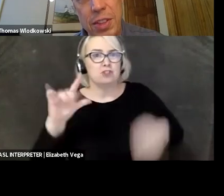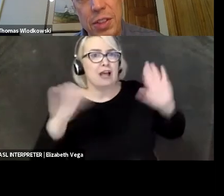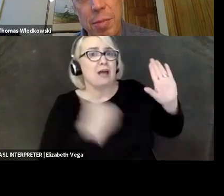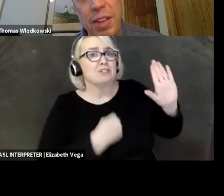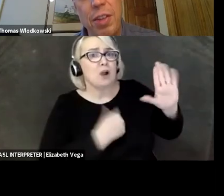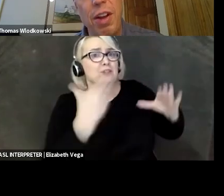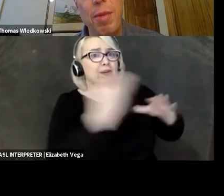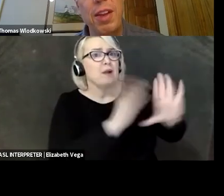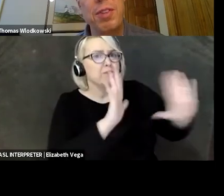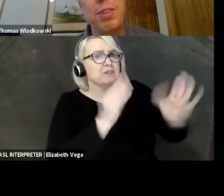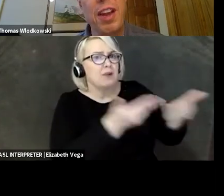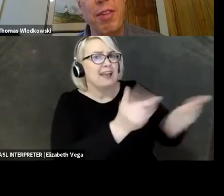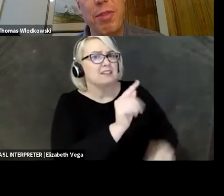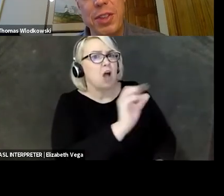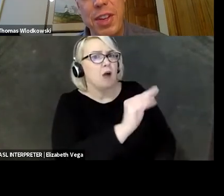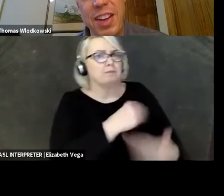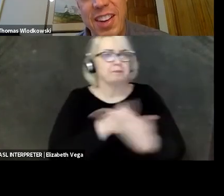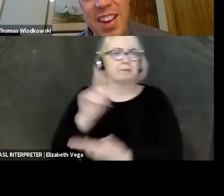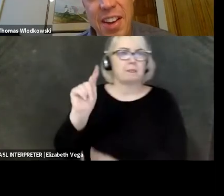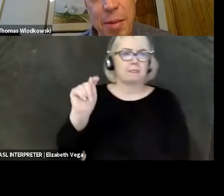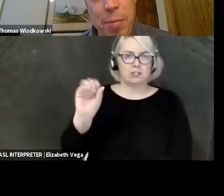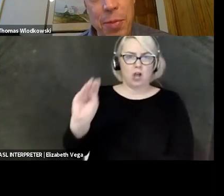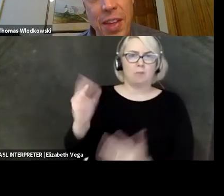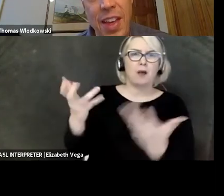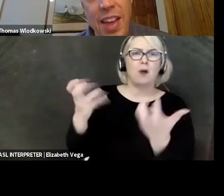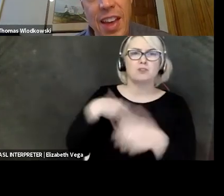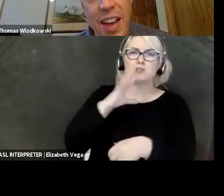I want to just come back to the automated side of it for a second.